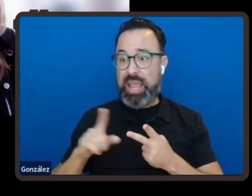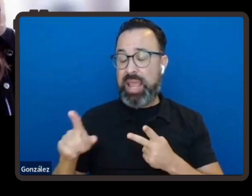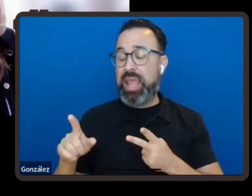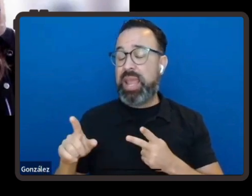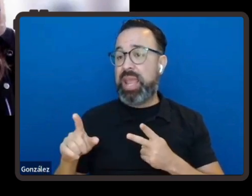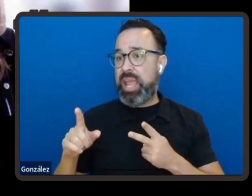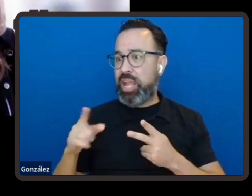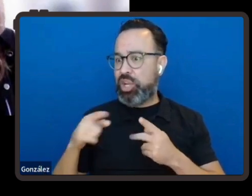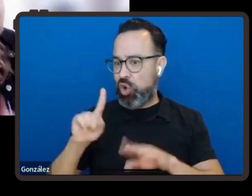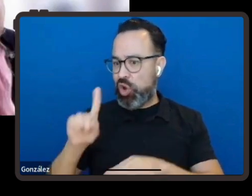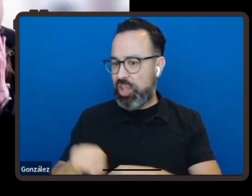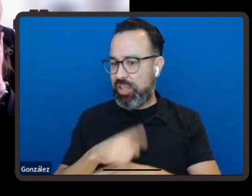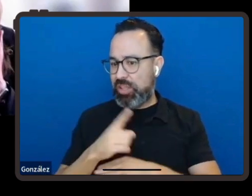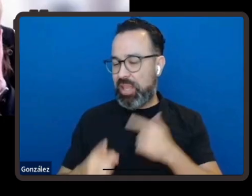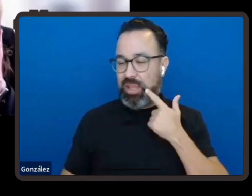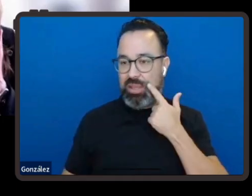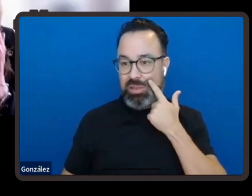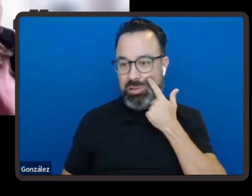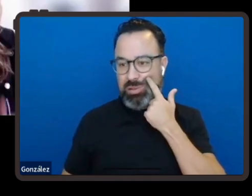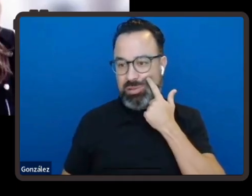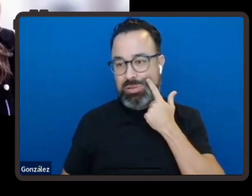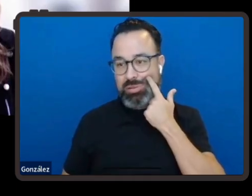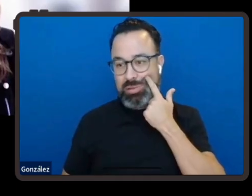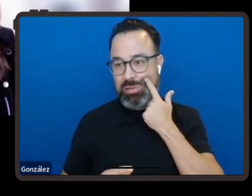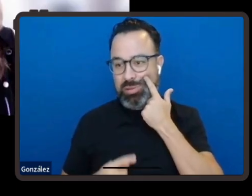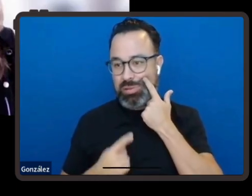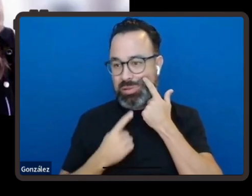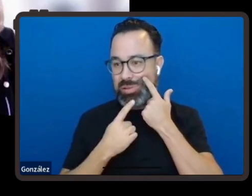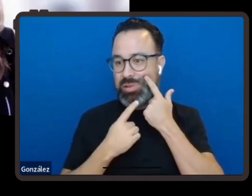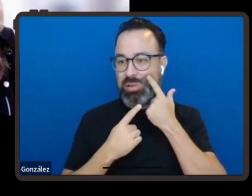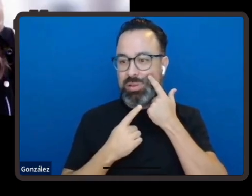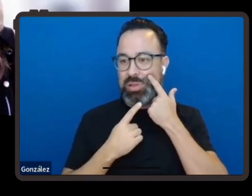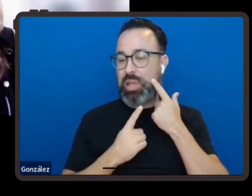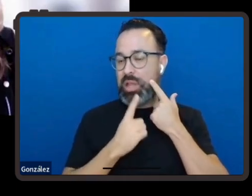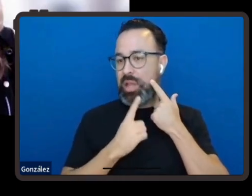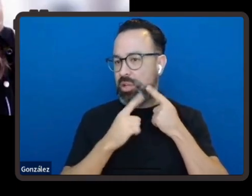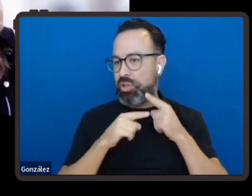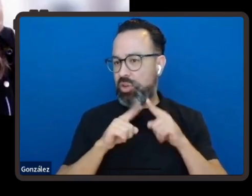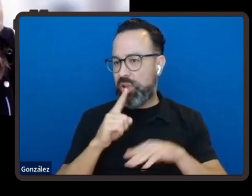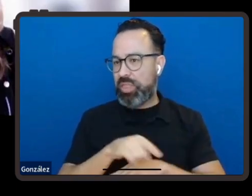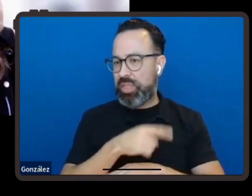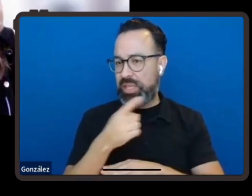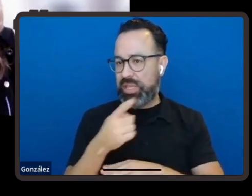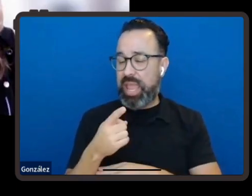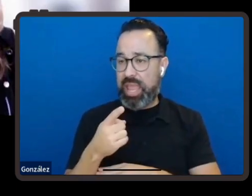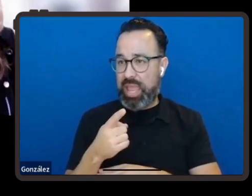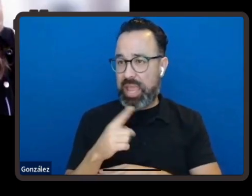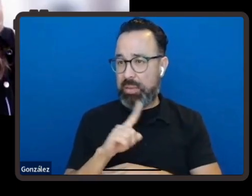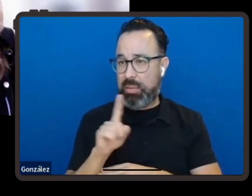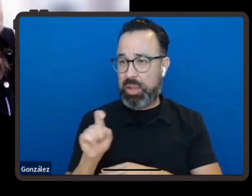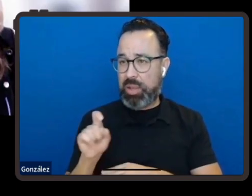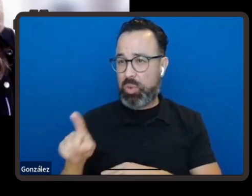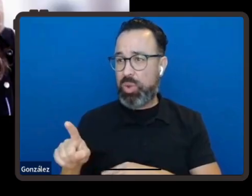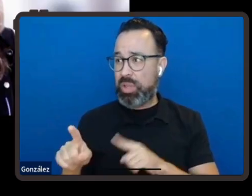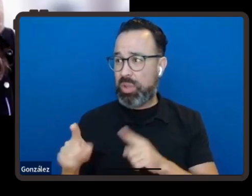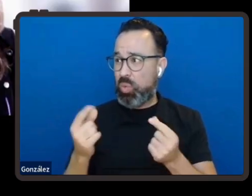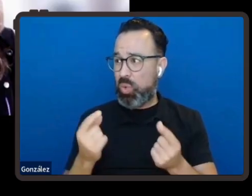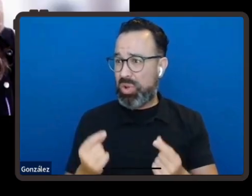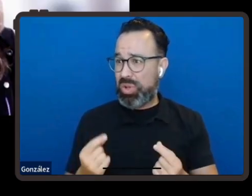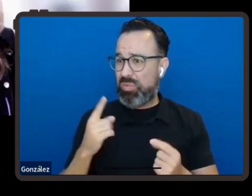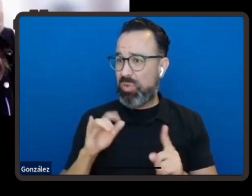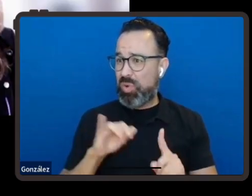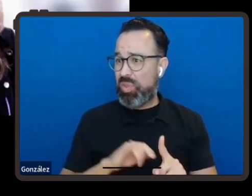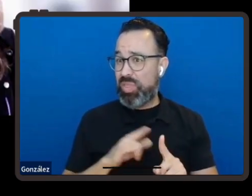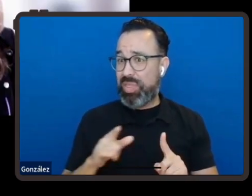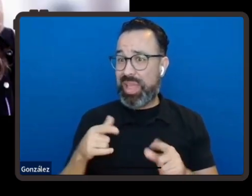My question is, can facial palsy cause discomfort with time? And what can we do to remedy? She will not sit still for warm compresses a